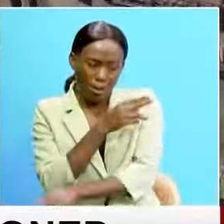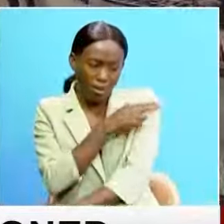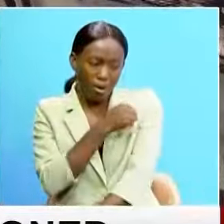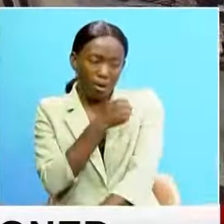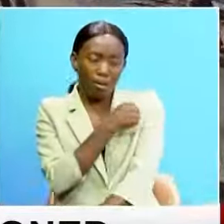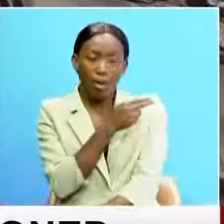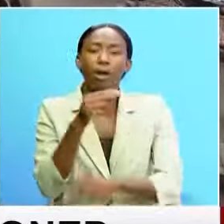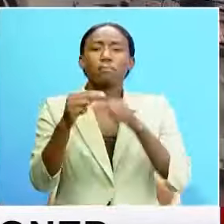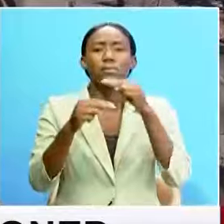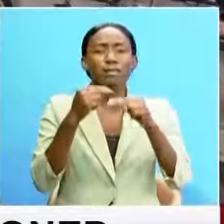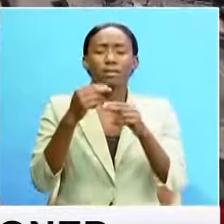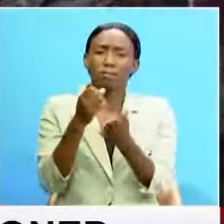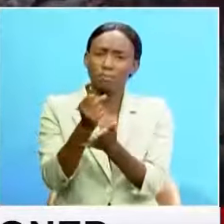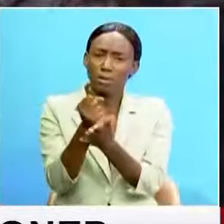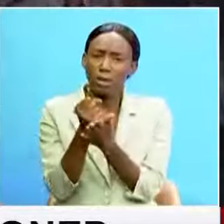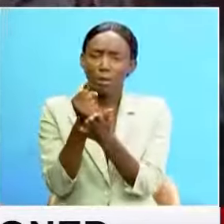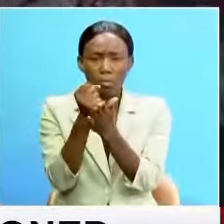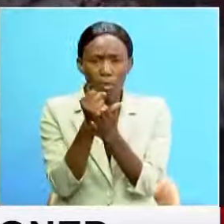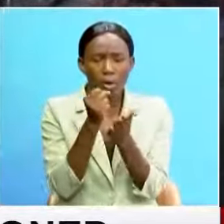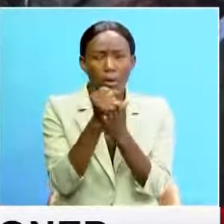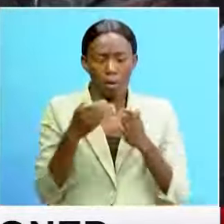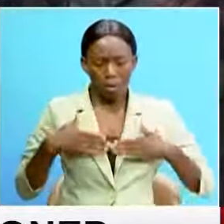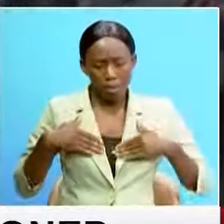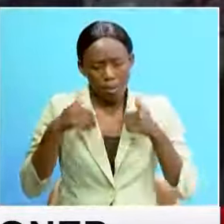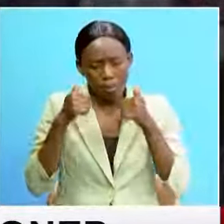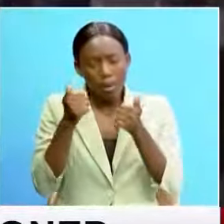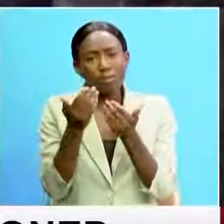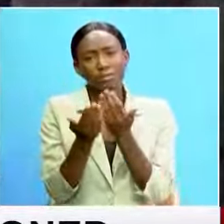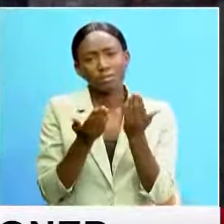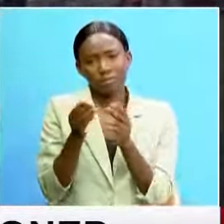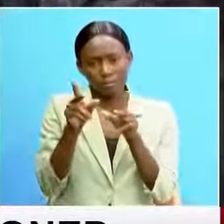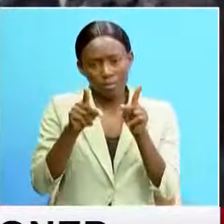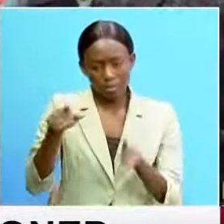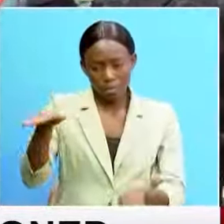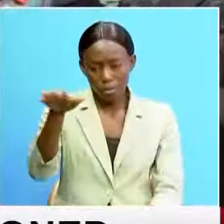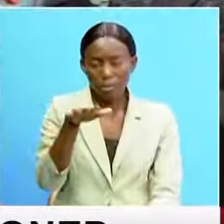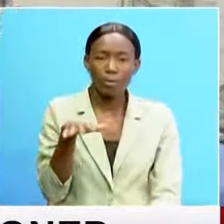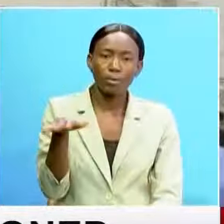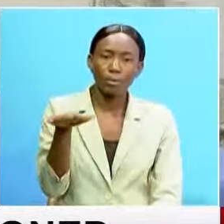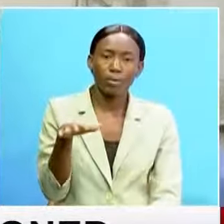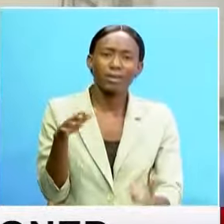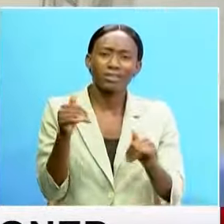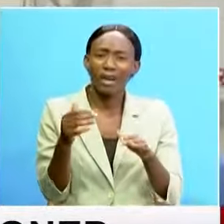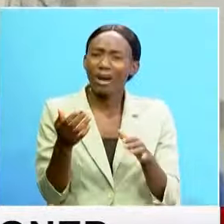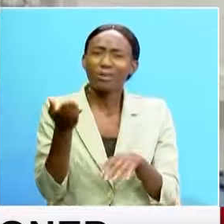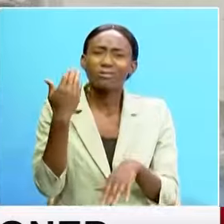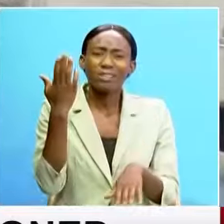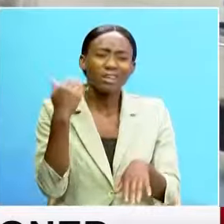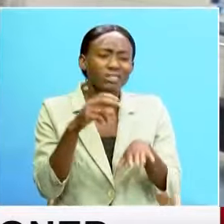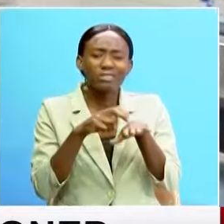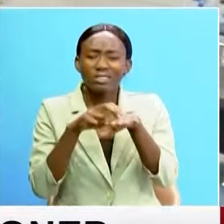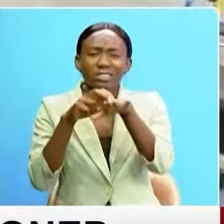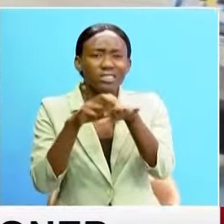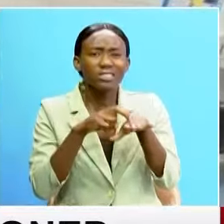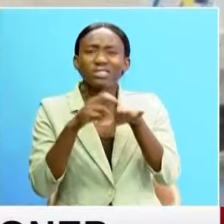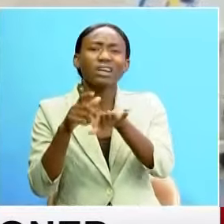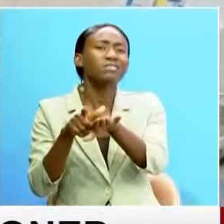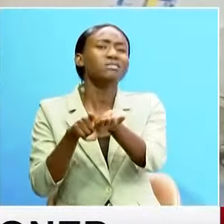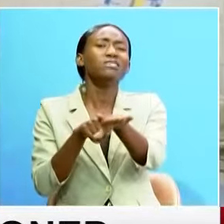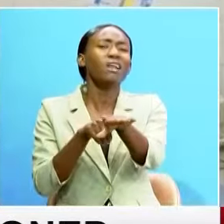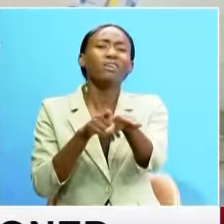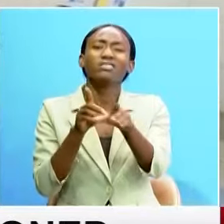help in the decentralization of health services for these people who have been traveling long distances to access health